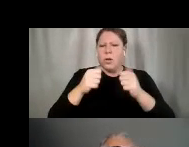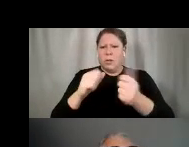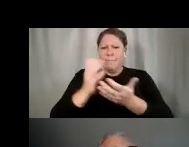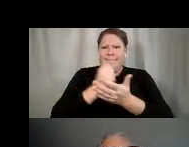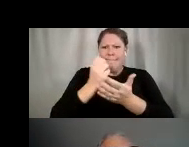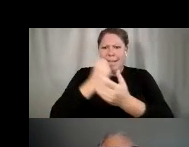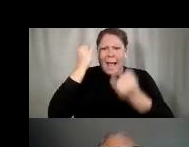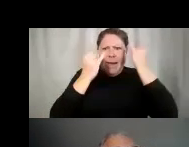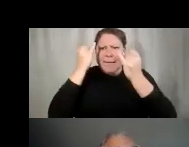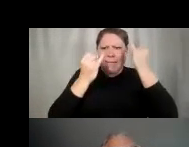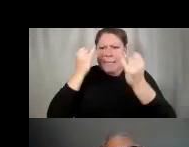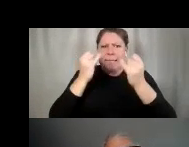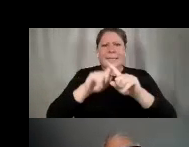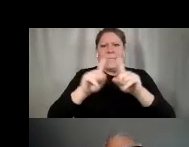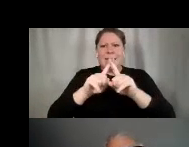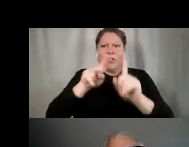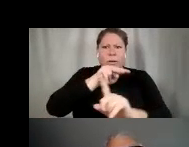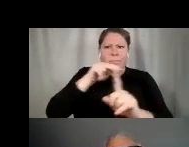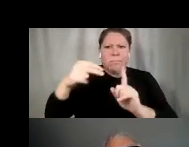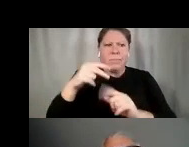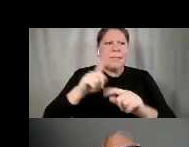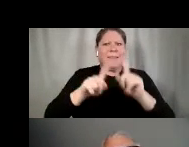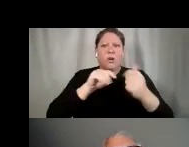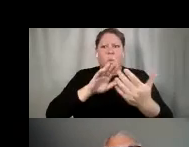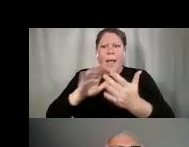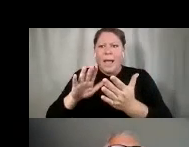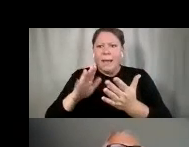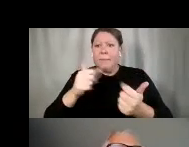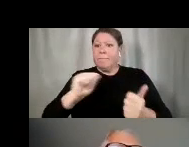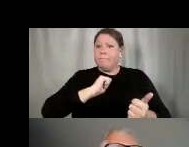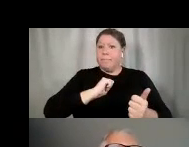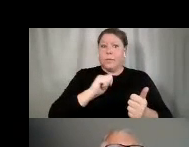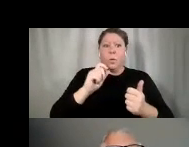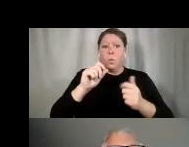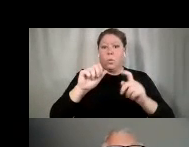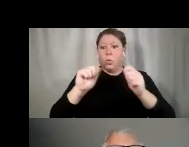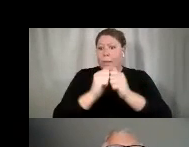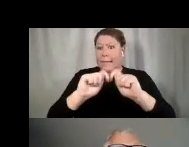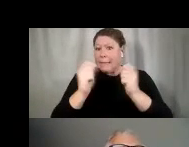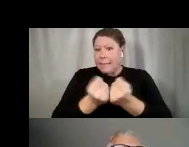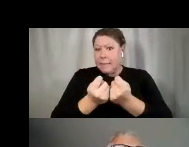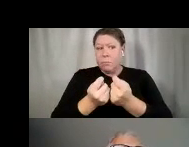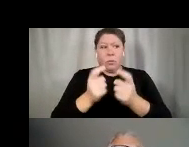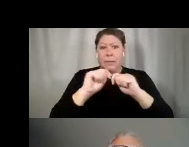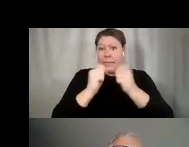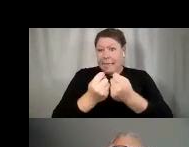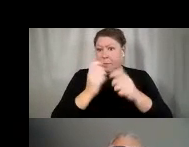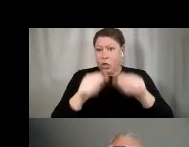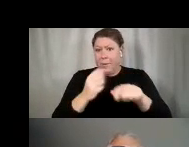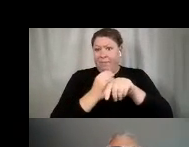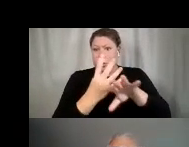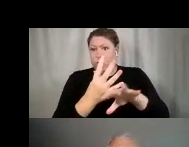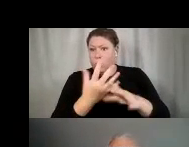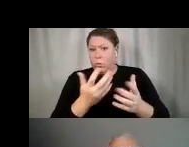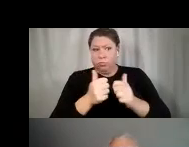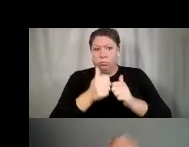at different ways we can do that, either yourself, with a team, or with a team in a virtual manner. And then when we